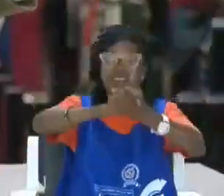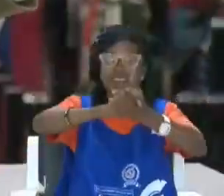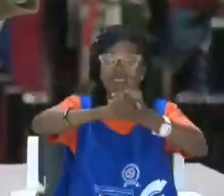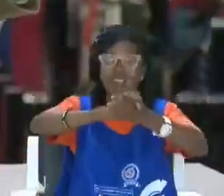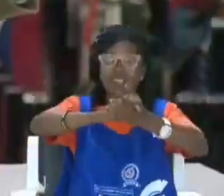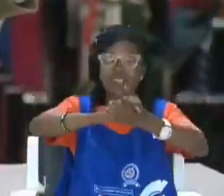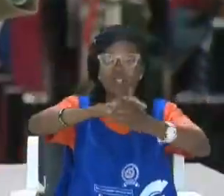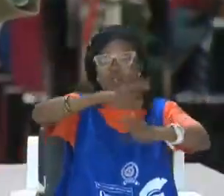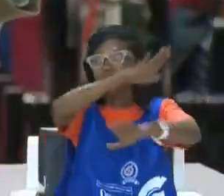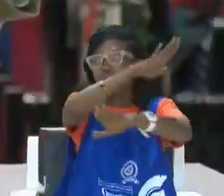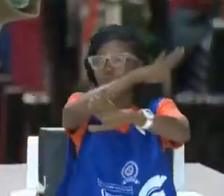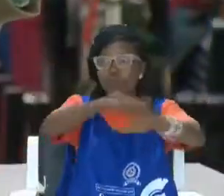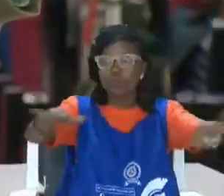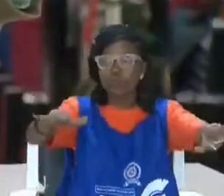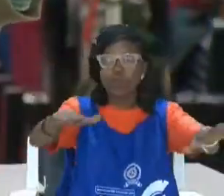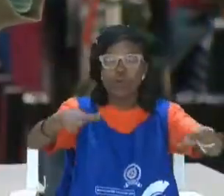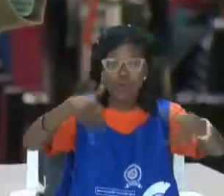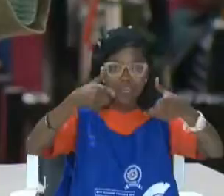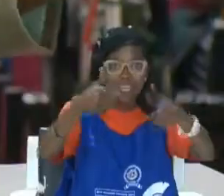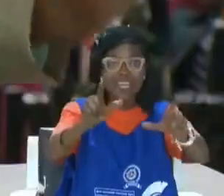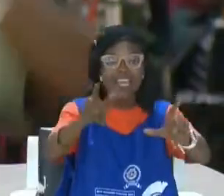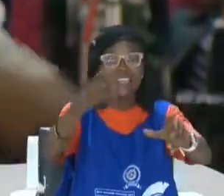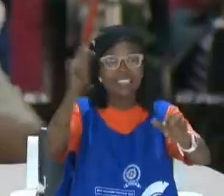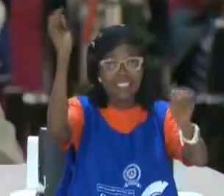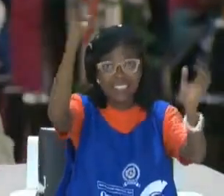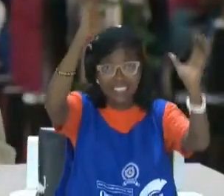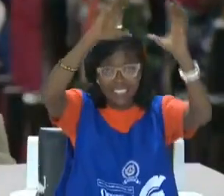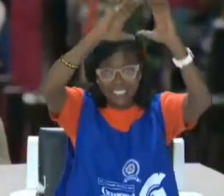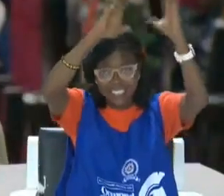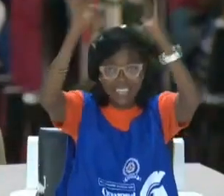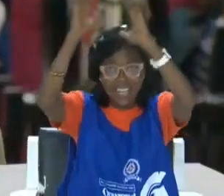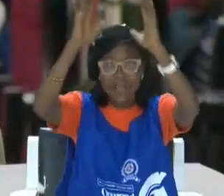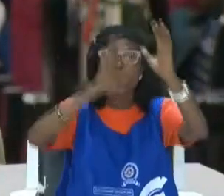don't let the sky be my limit.